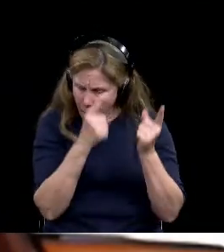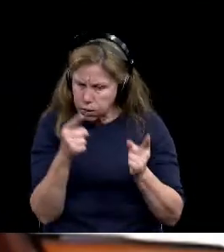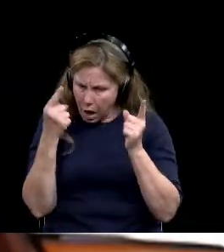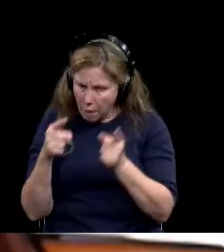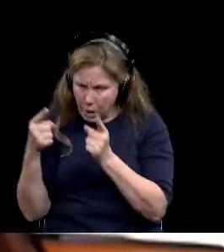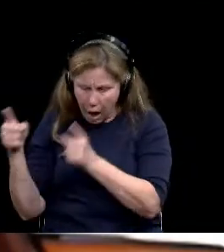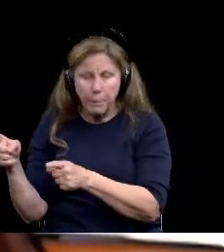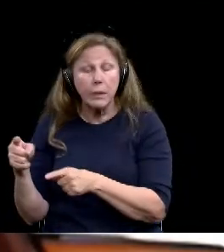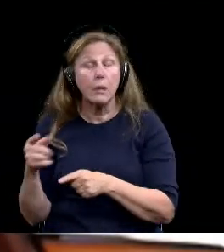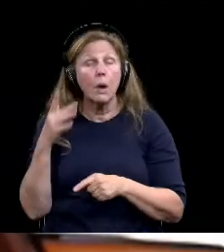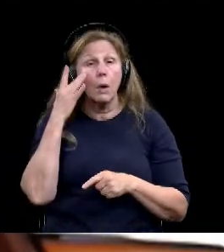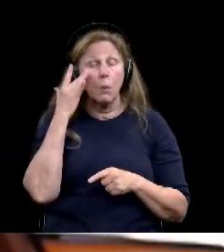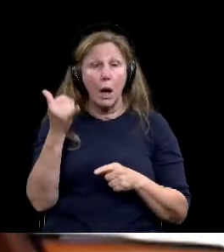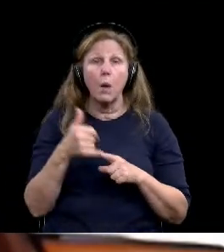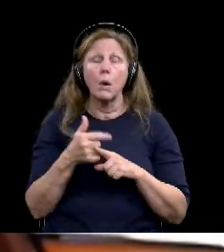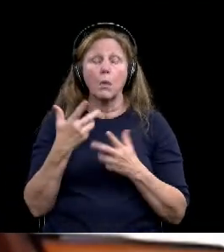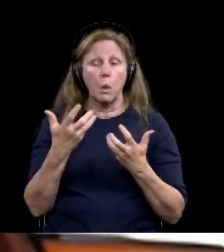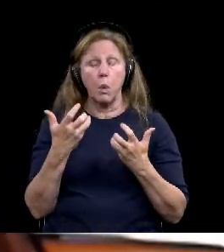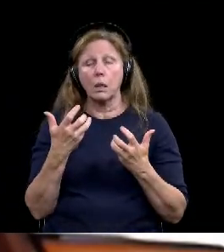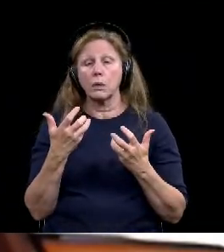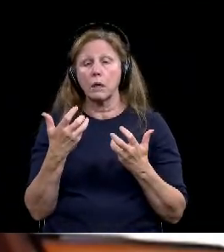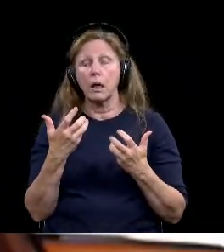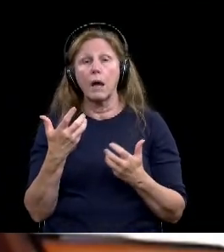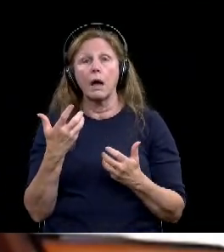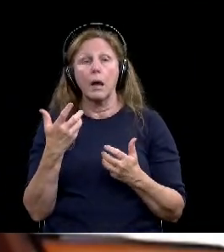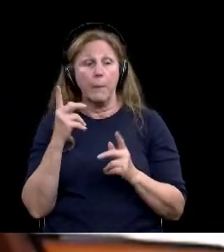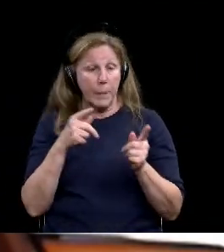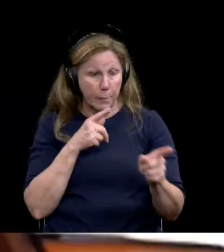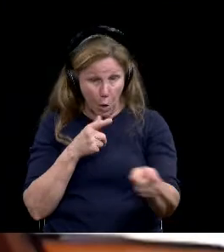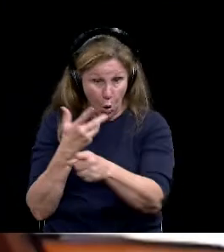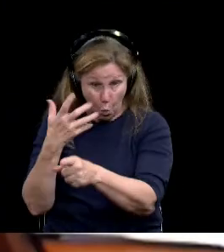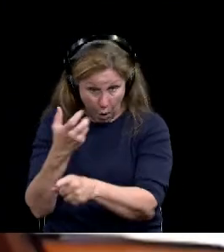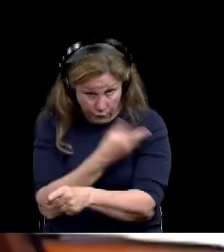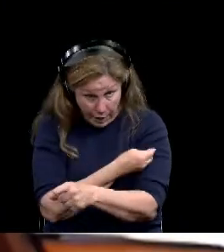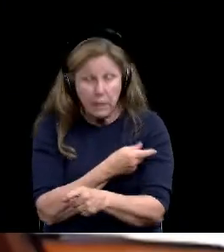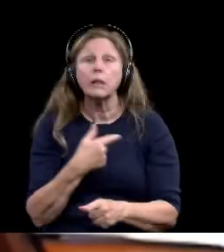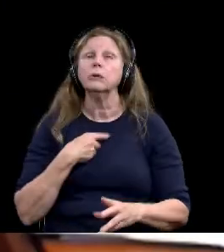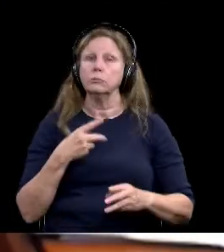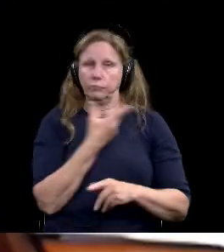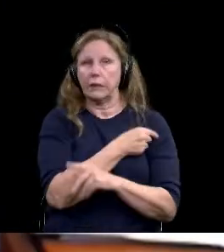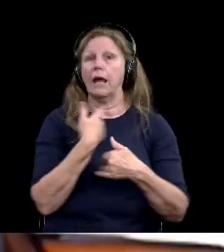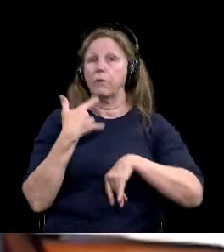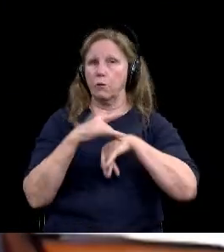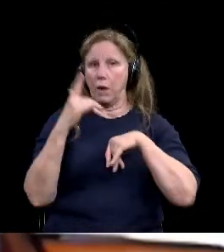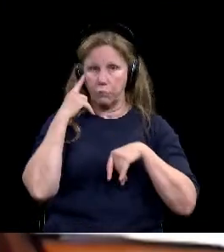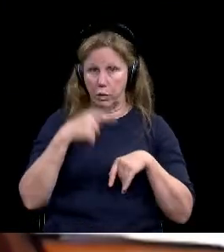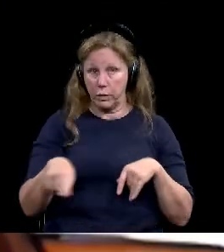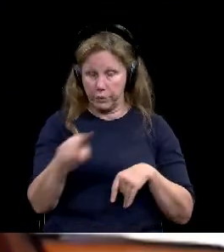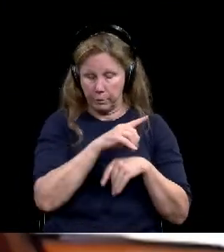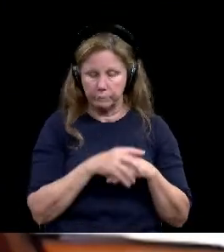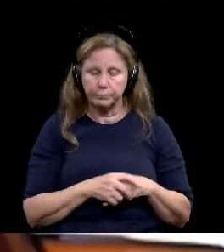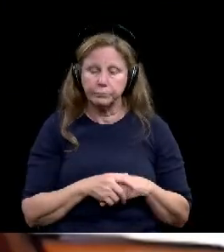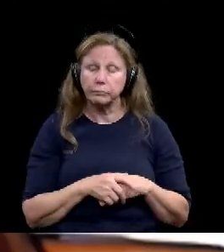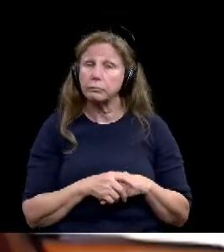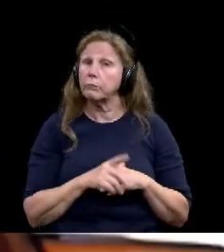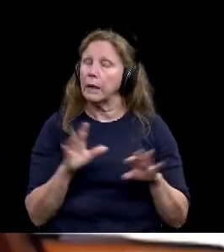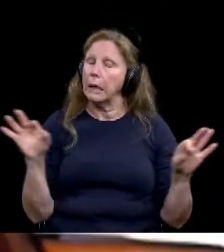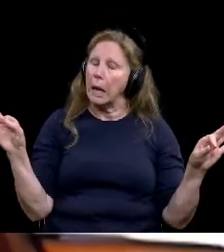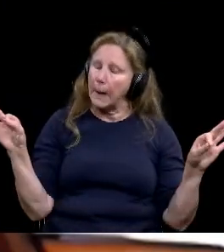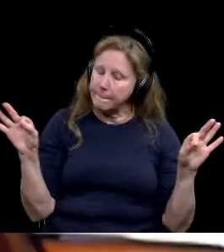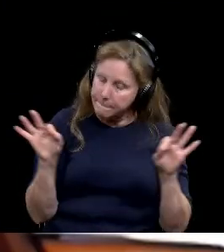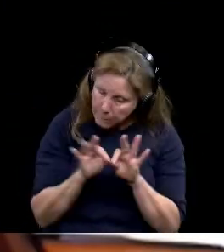is an important step to help prevent the spread of this serious disease and to protect loved ones around